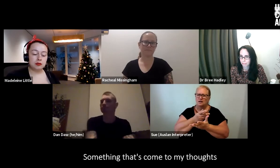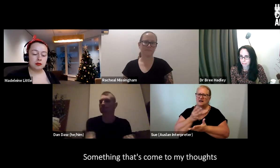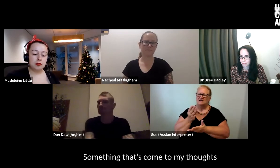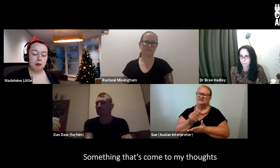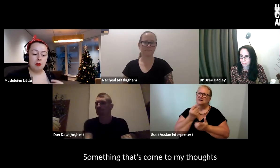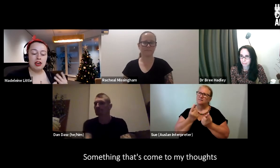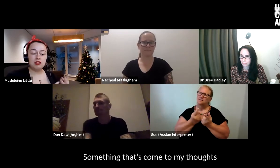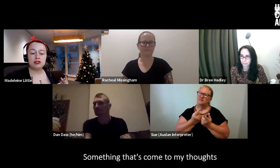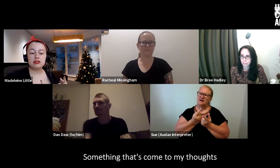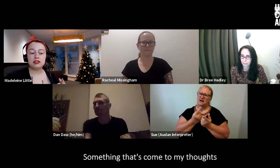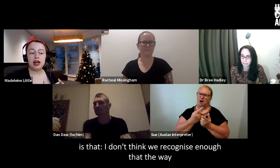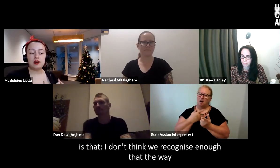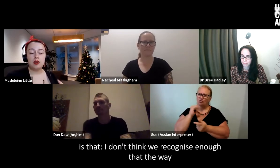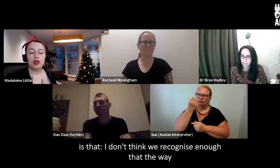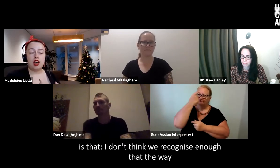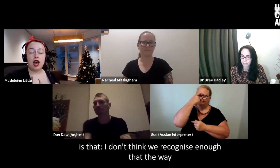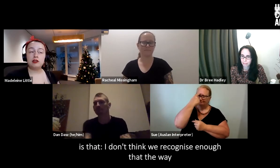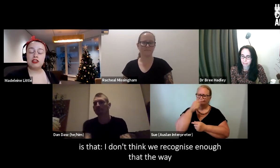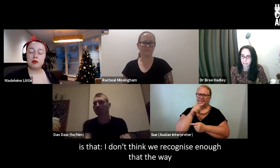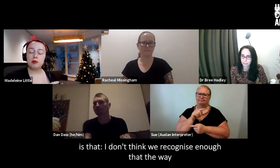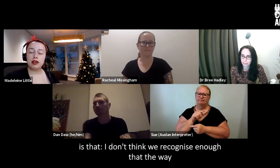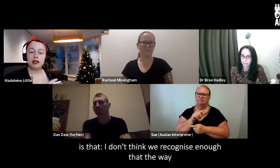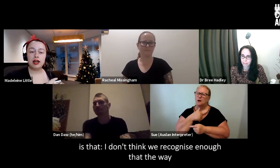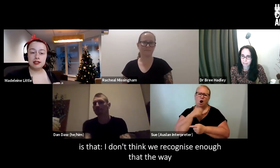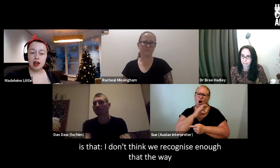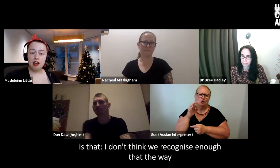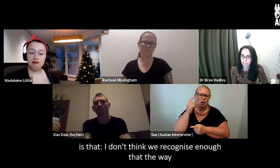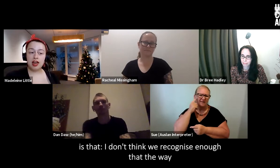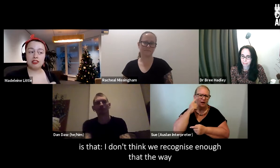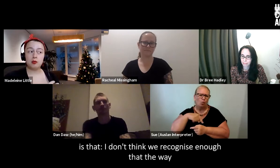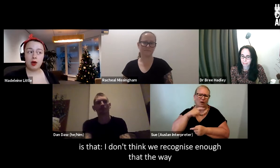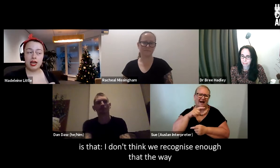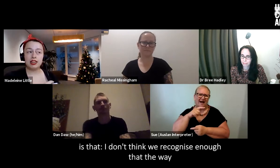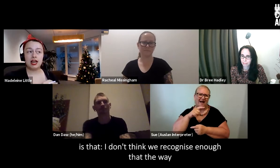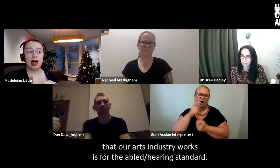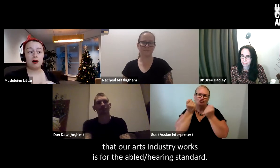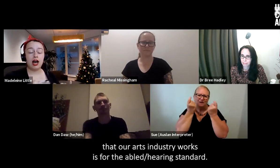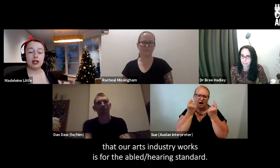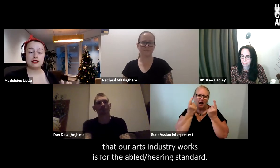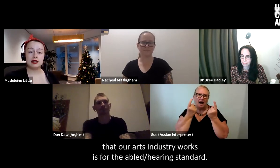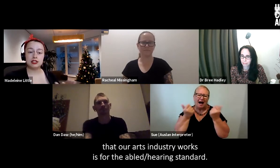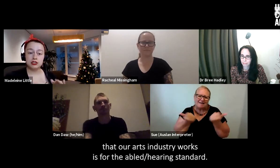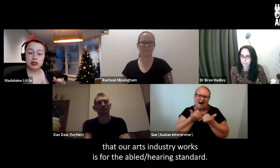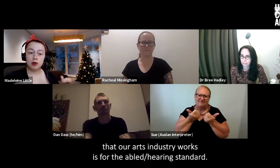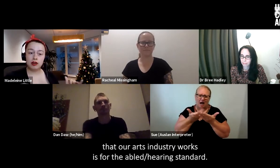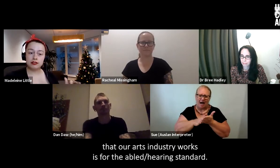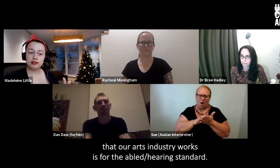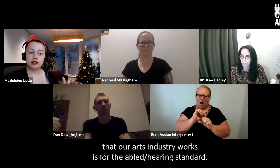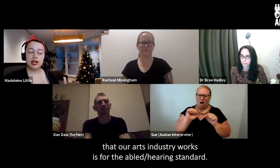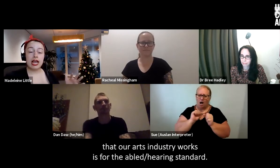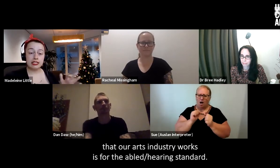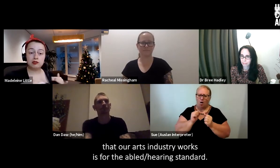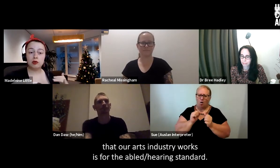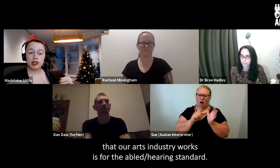to my thoughts is that I don't think we recognize enough that the way that our arts industry